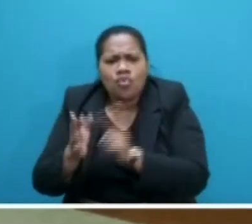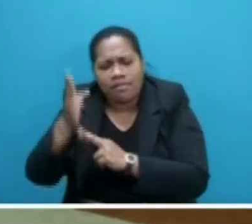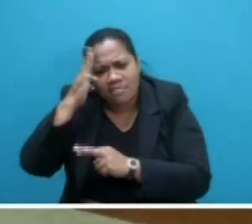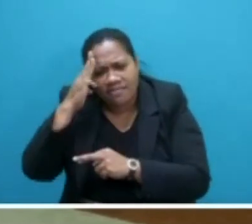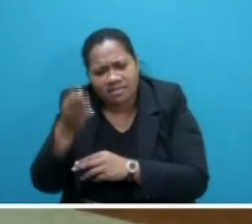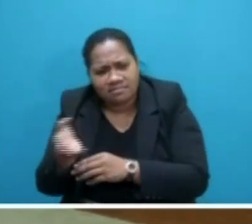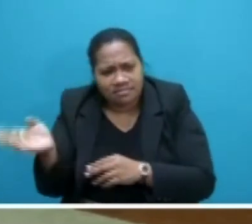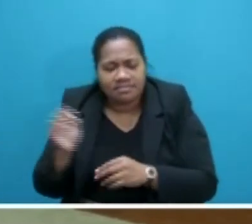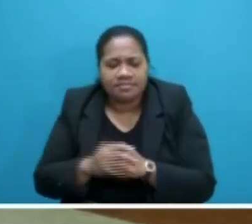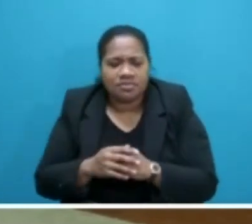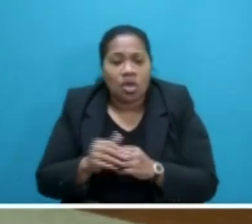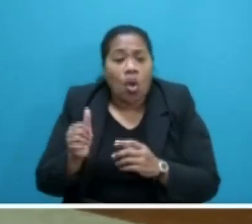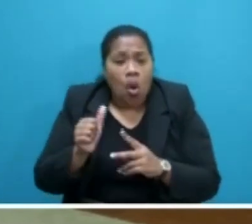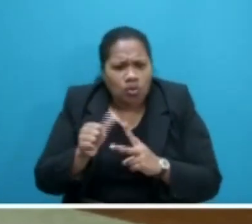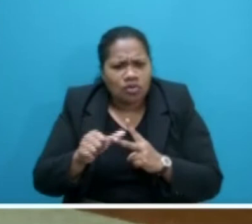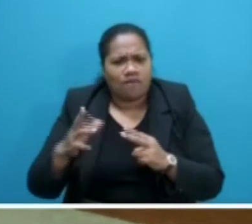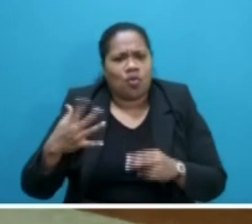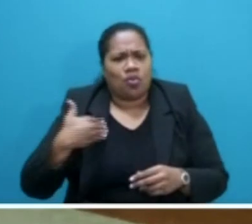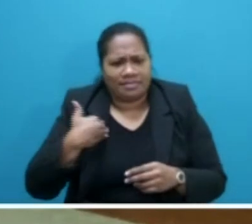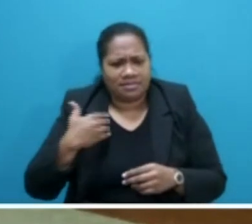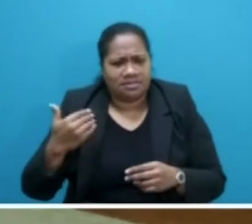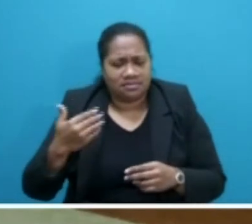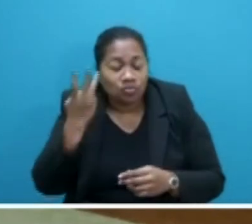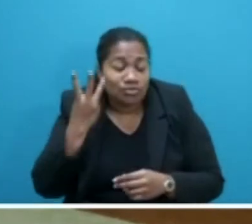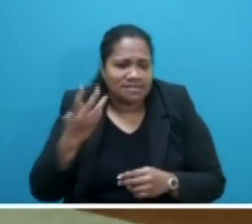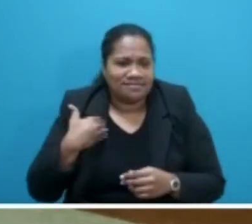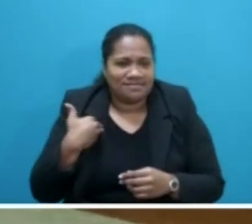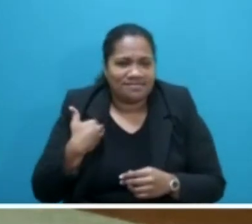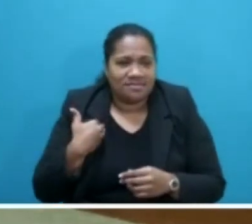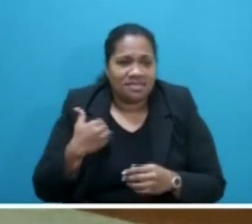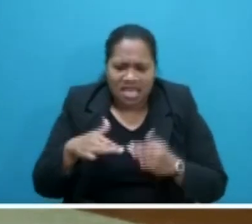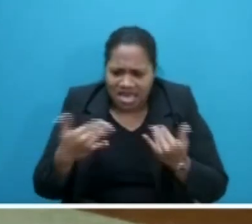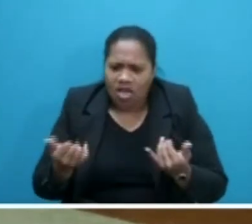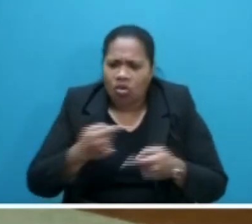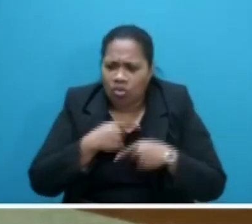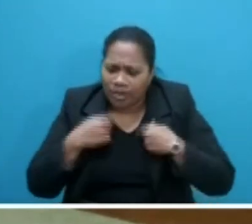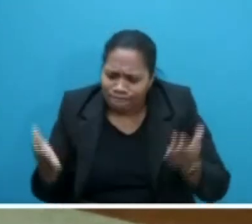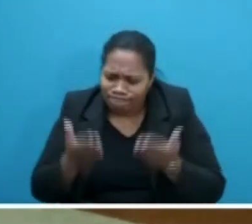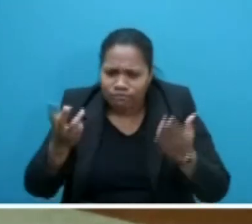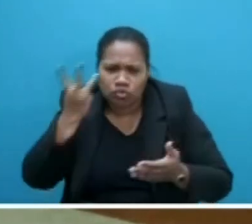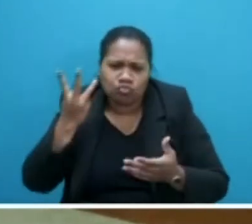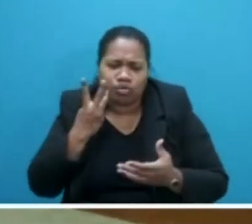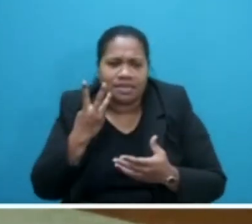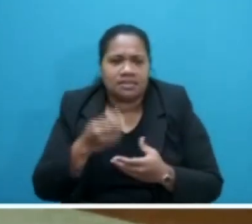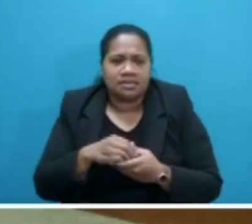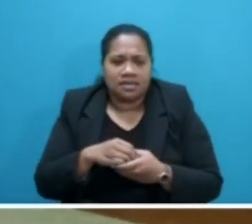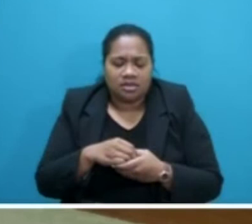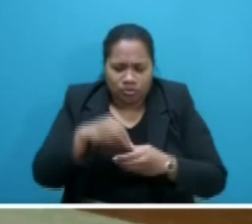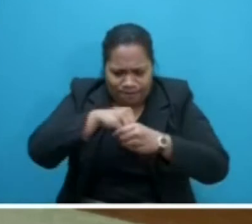catered to women's health. We're elevating more women to lead within our civil service. In my office, Honorable